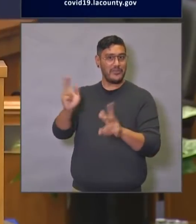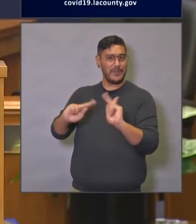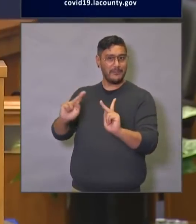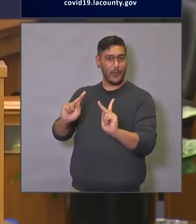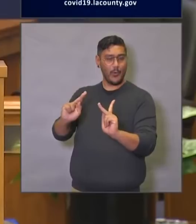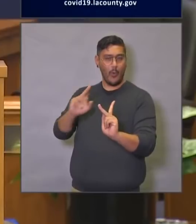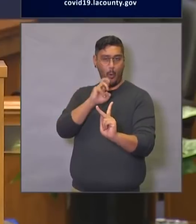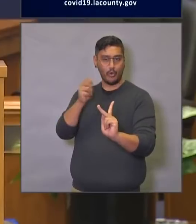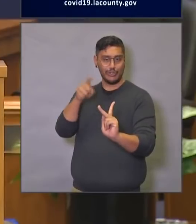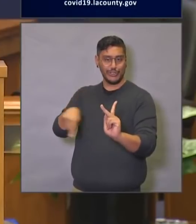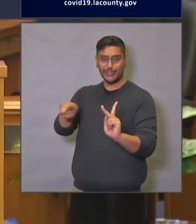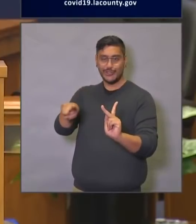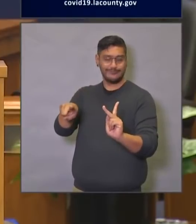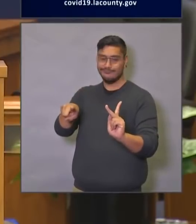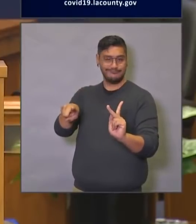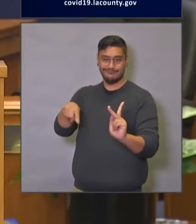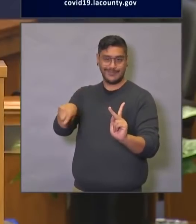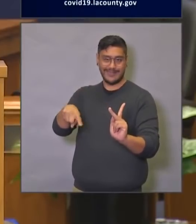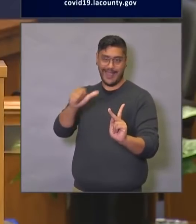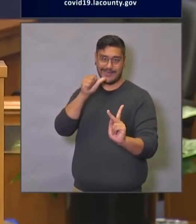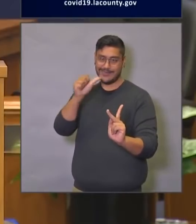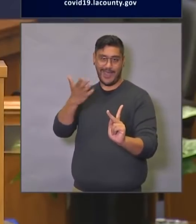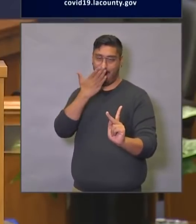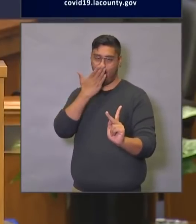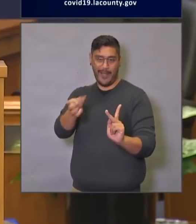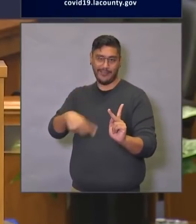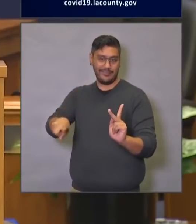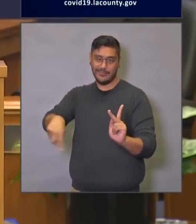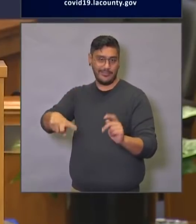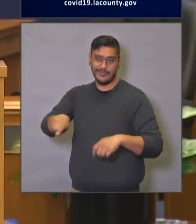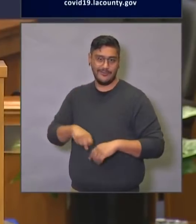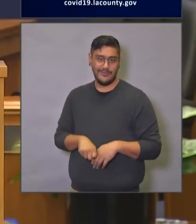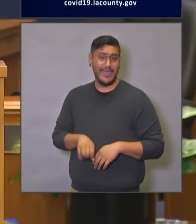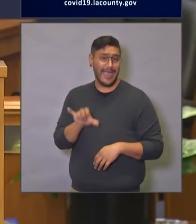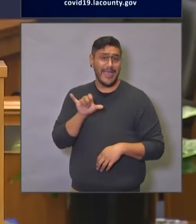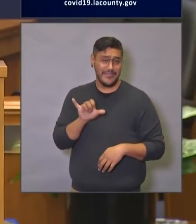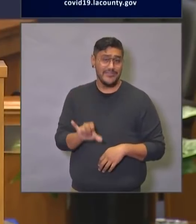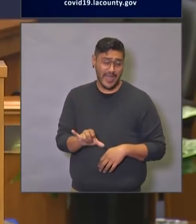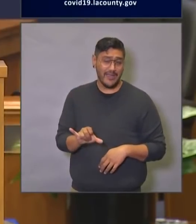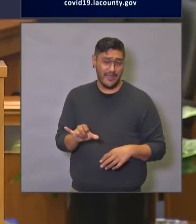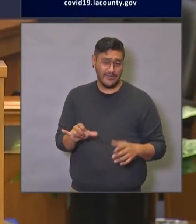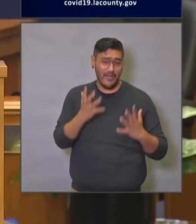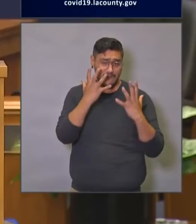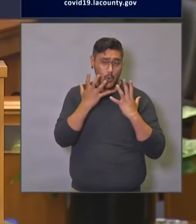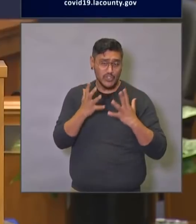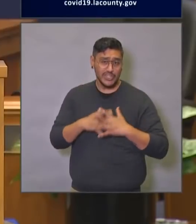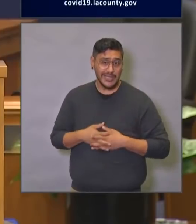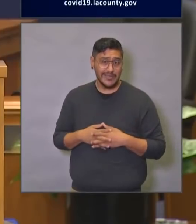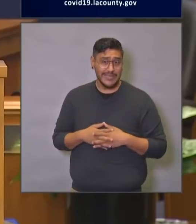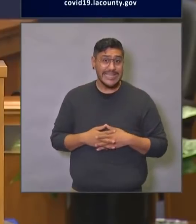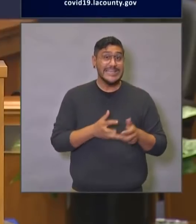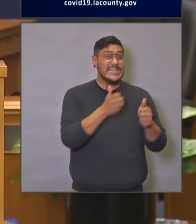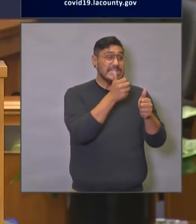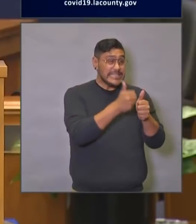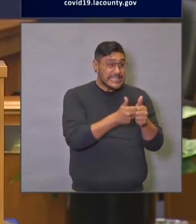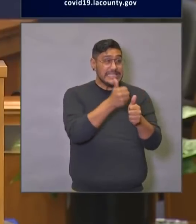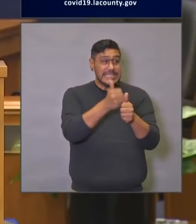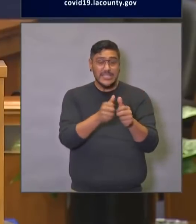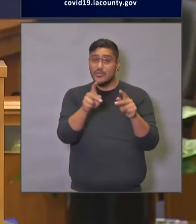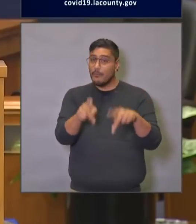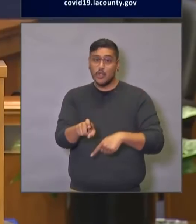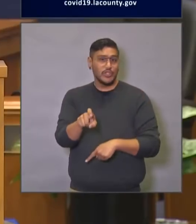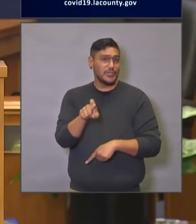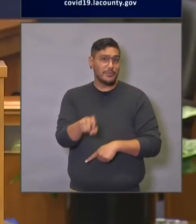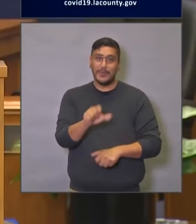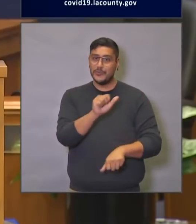and they don't do well at all. You know, that's a tragedy of this pandemic, is every single one of us has to do our part. It doesn't work